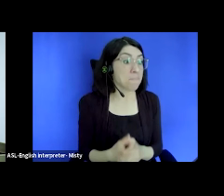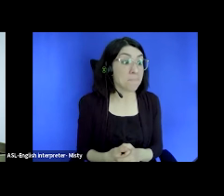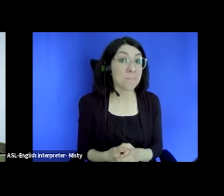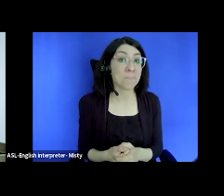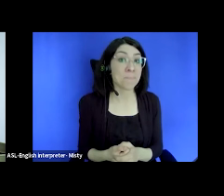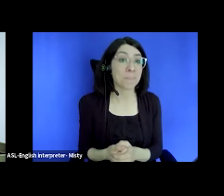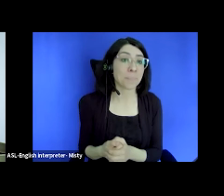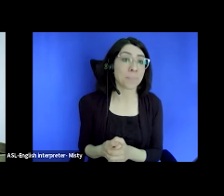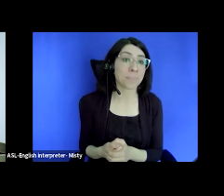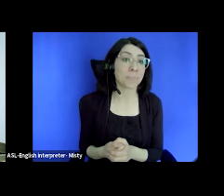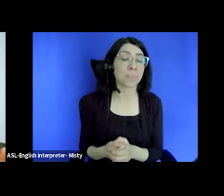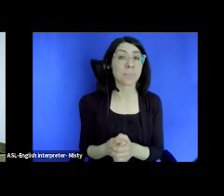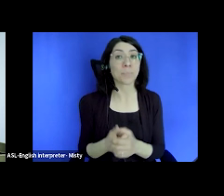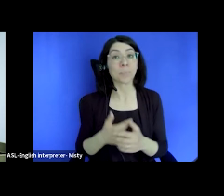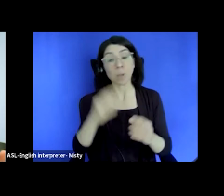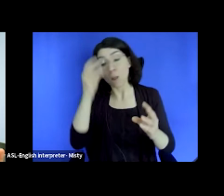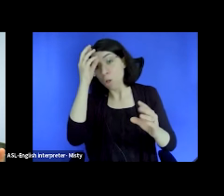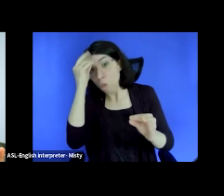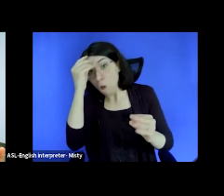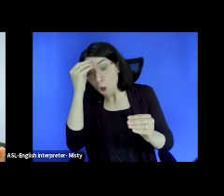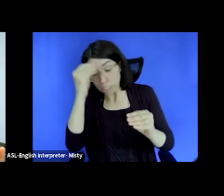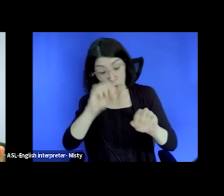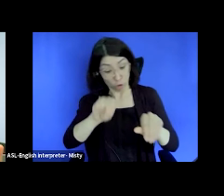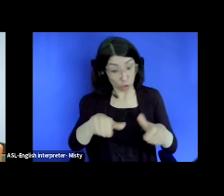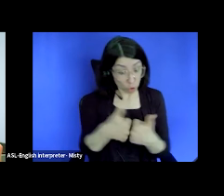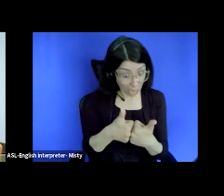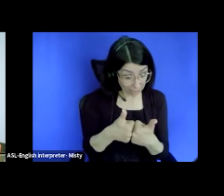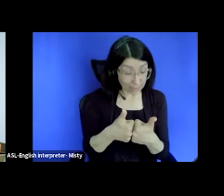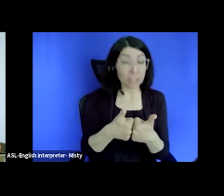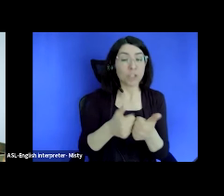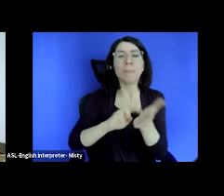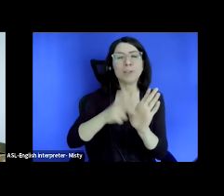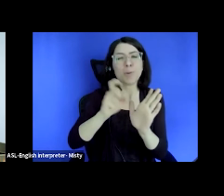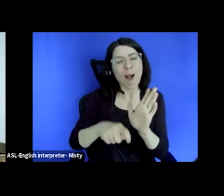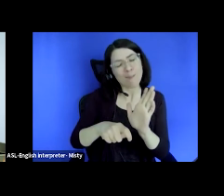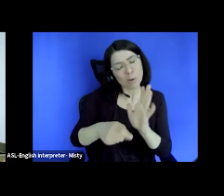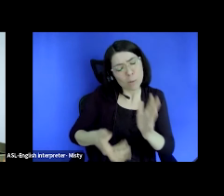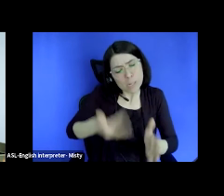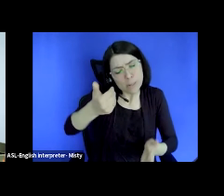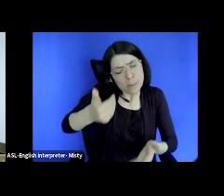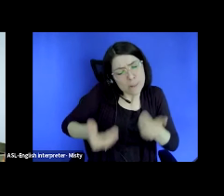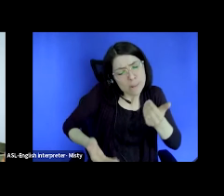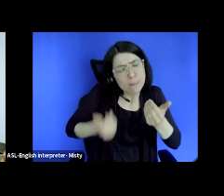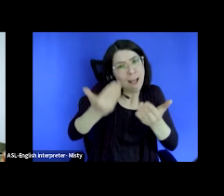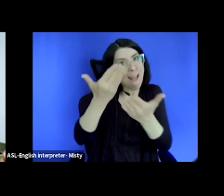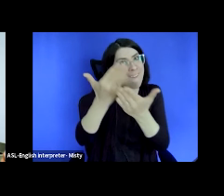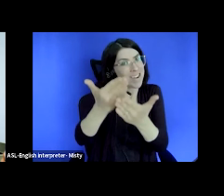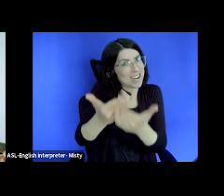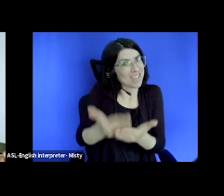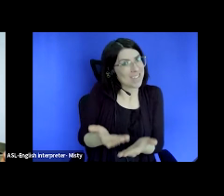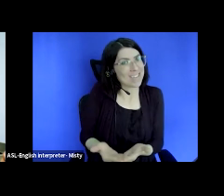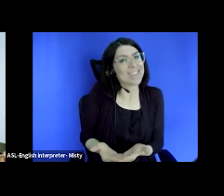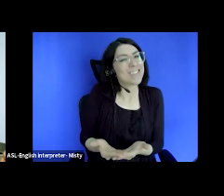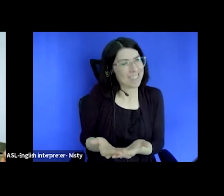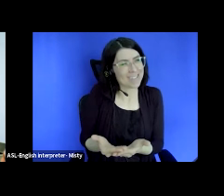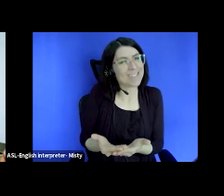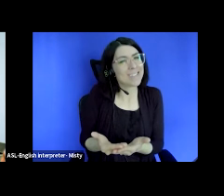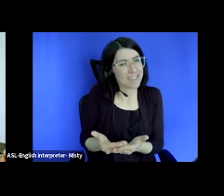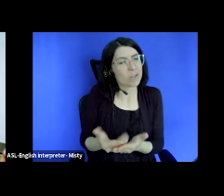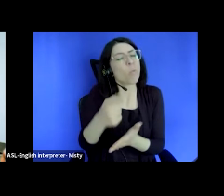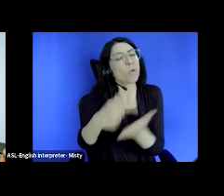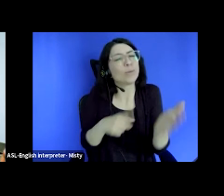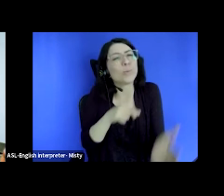your thoughts means that you examine the evidence, and I'm going to highlight that word there, the evidence, because I think it's really